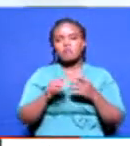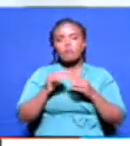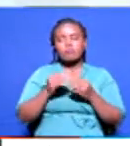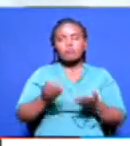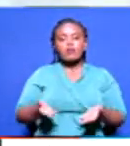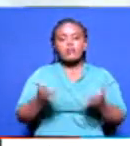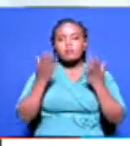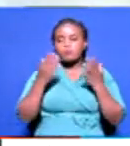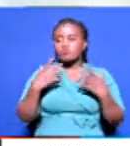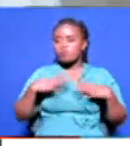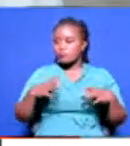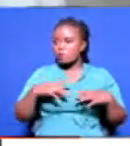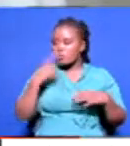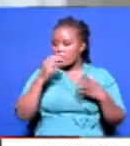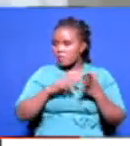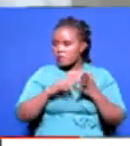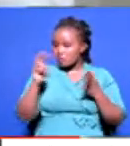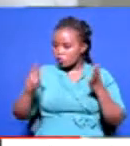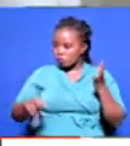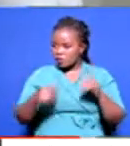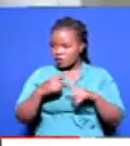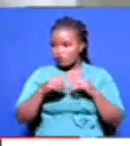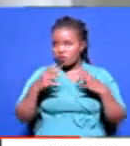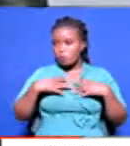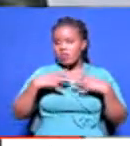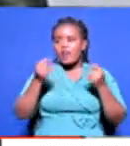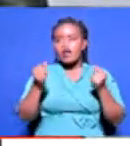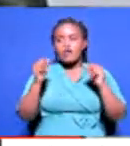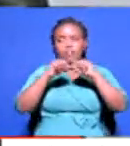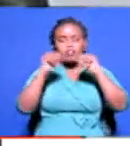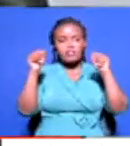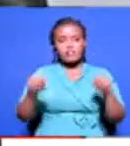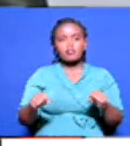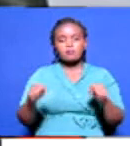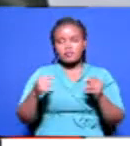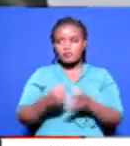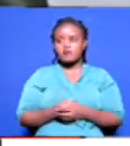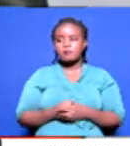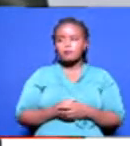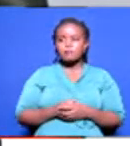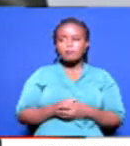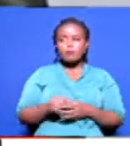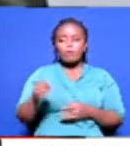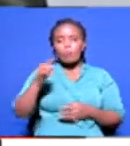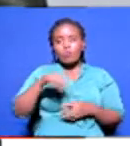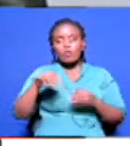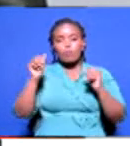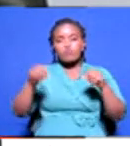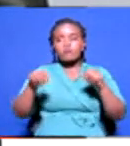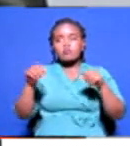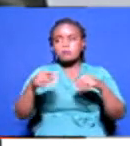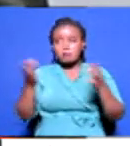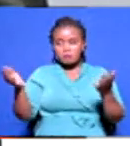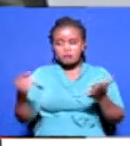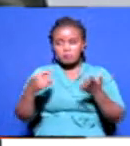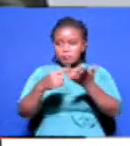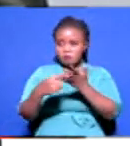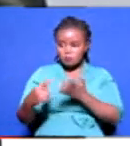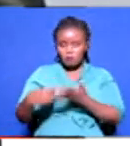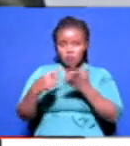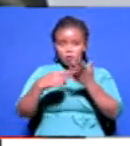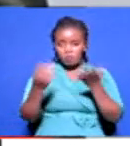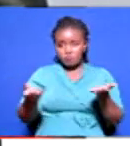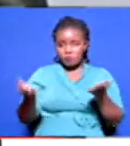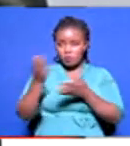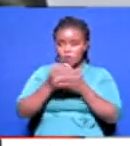from the health system, and improve healthcare delivery and outcomes. Just to be able to reiterate some of the key issues that have been